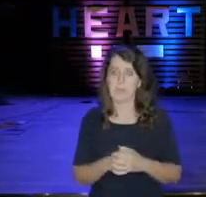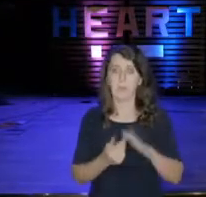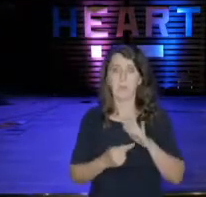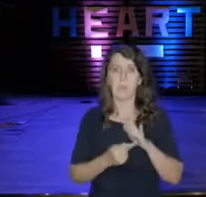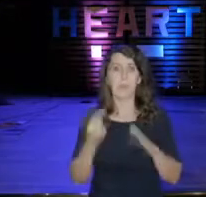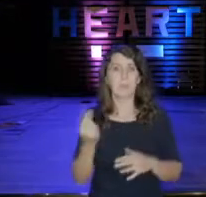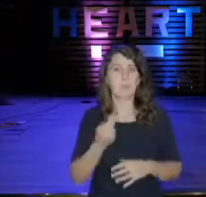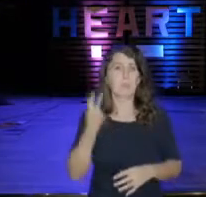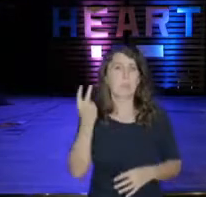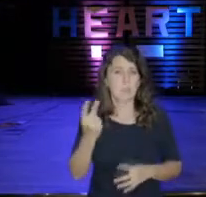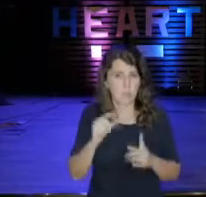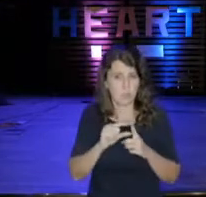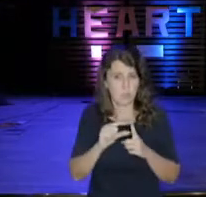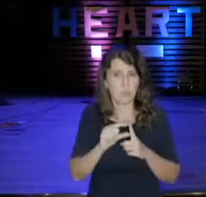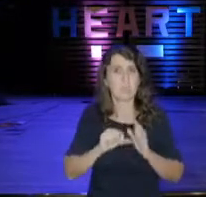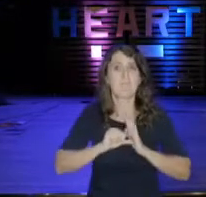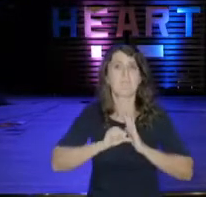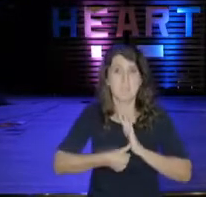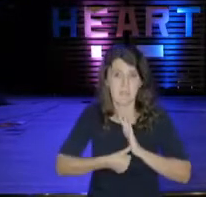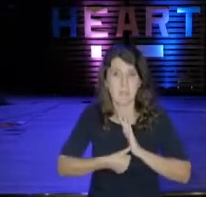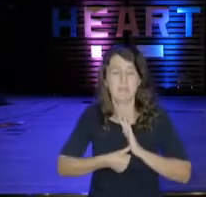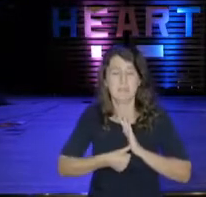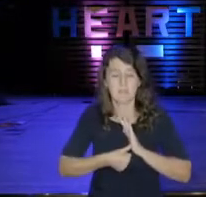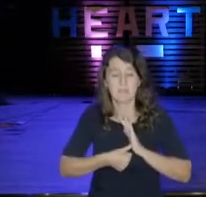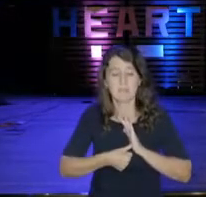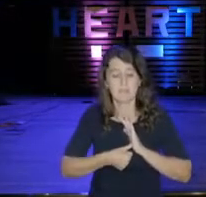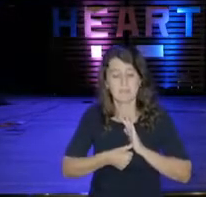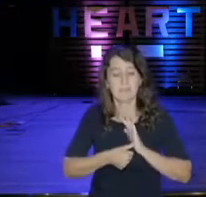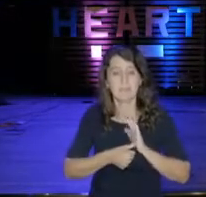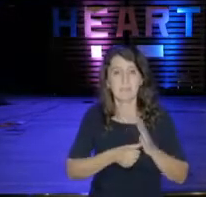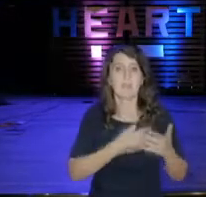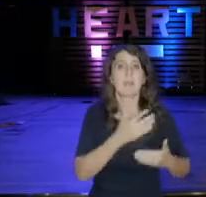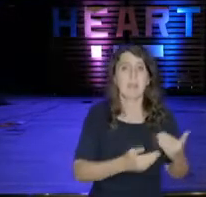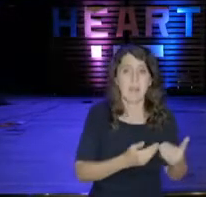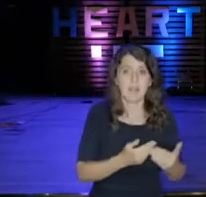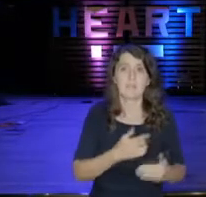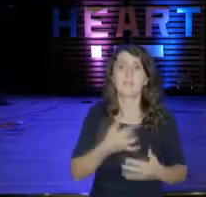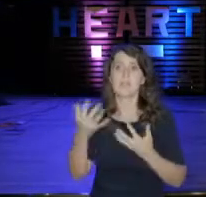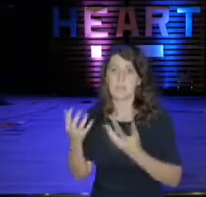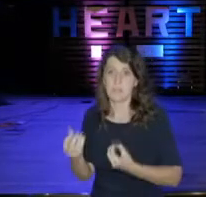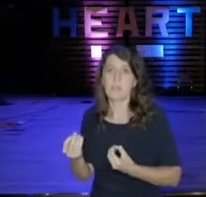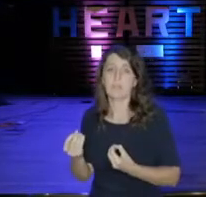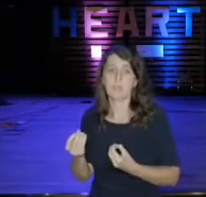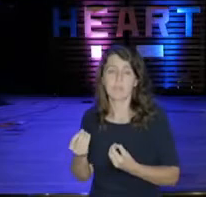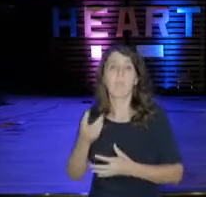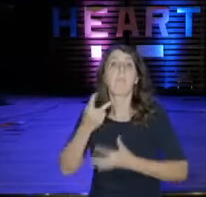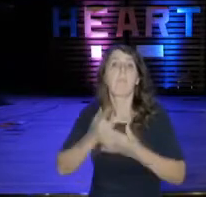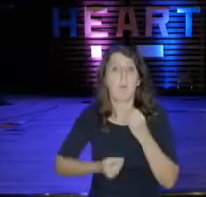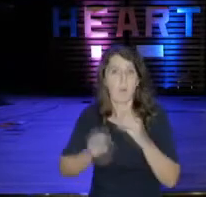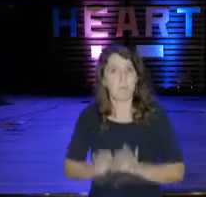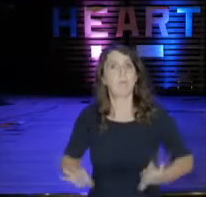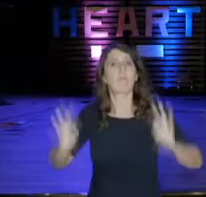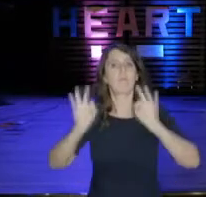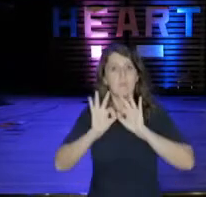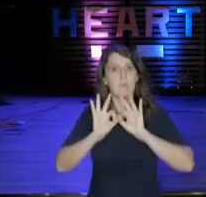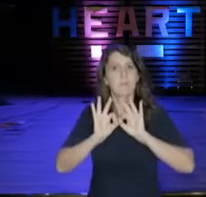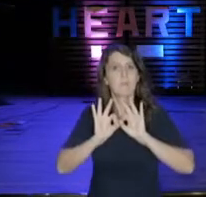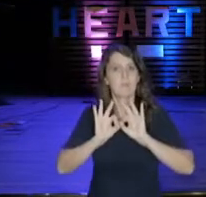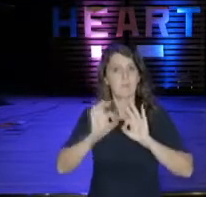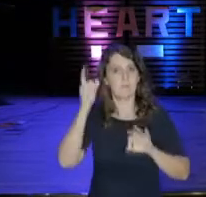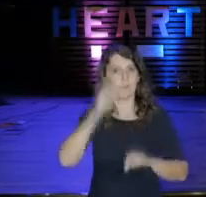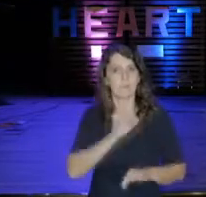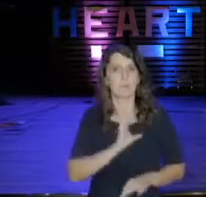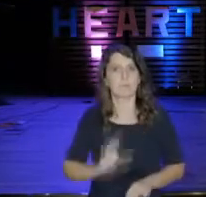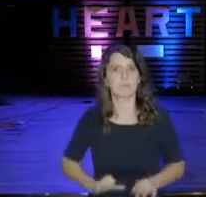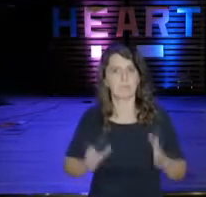two words. I think it emphasizes the fact that he believes that kindness and gentleness is critical for the Christian. That